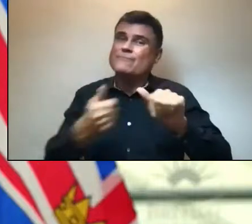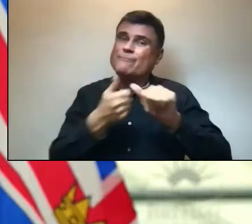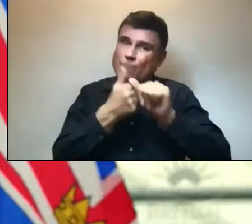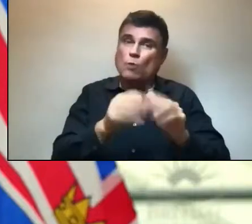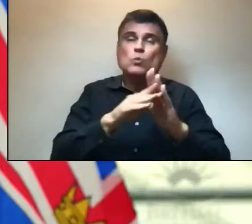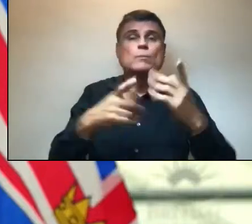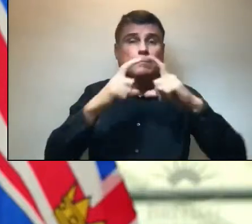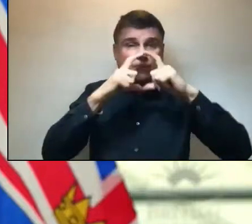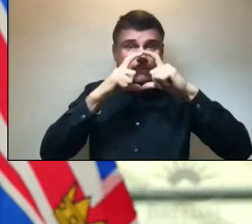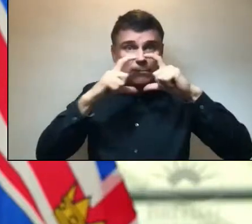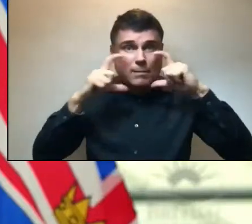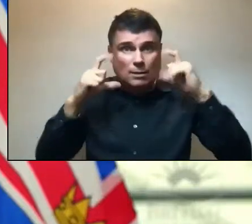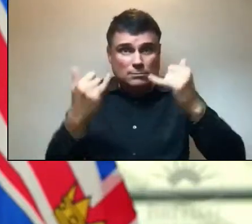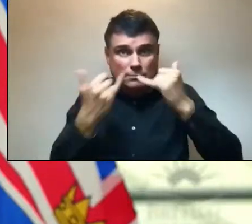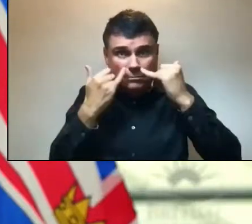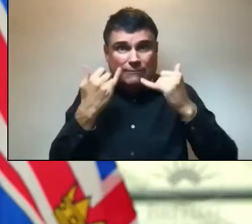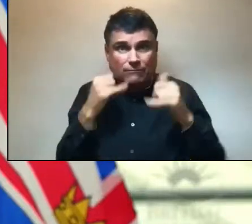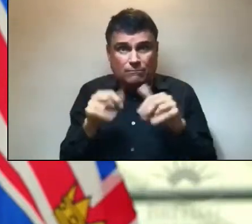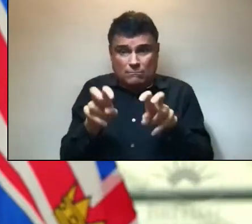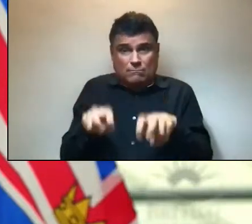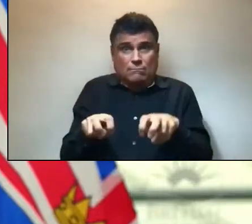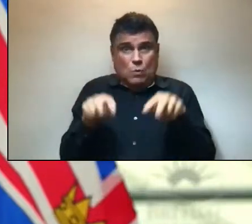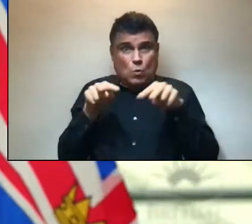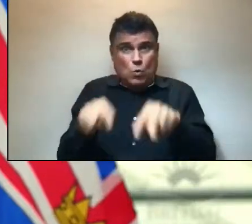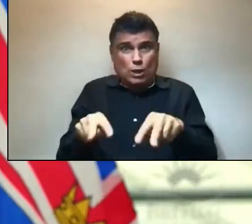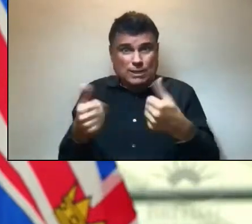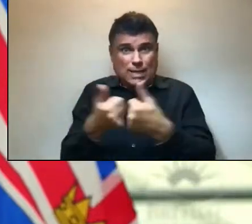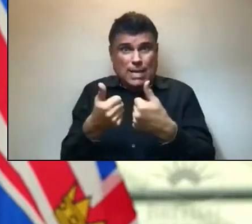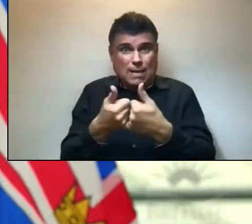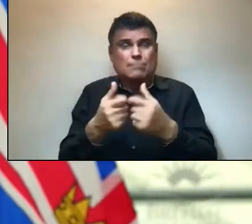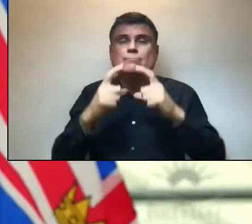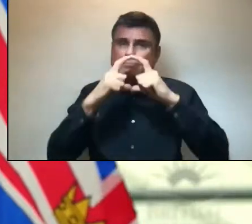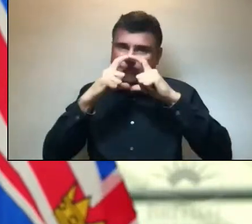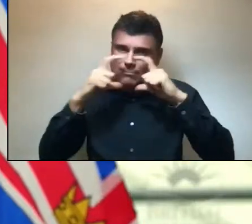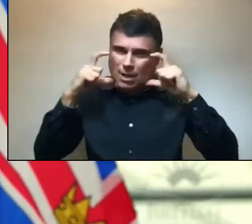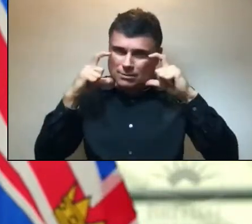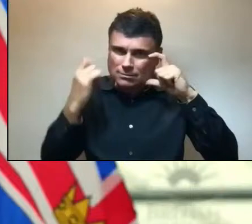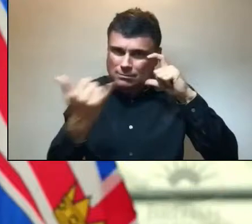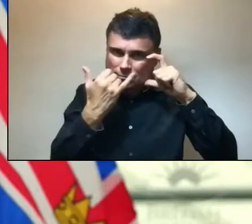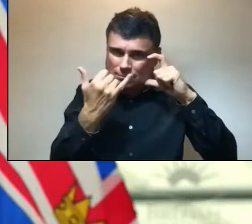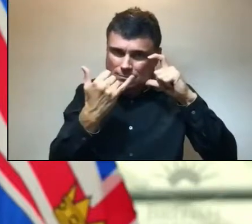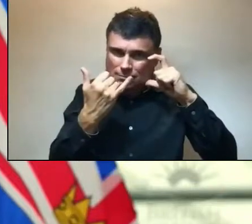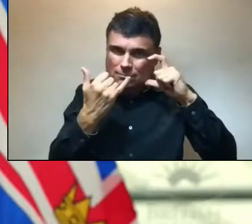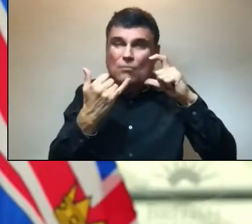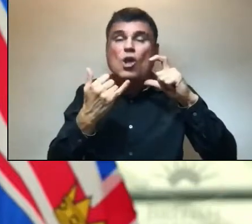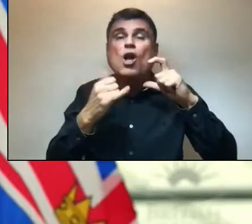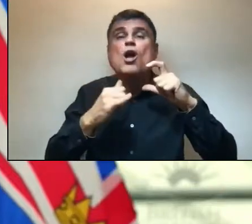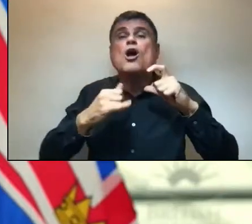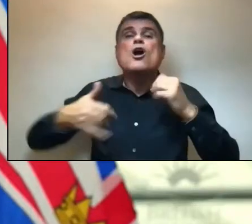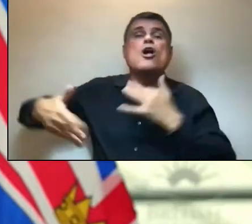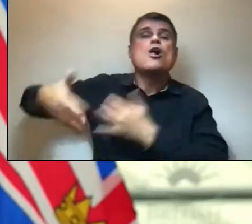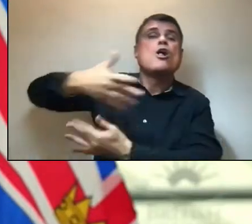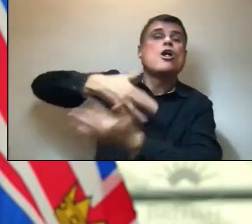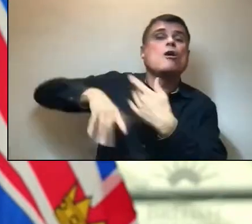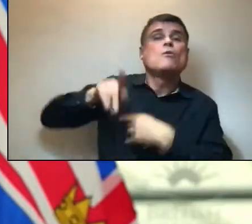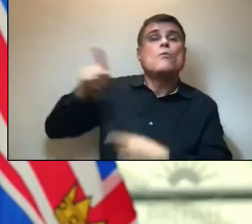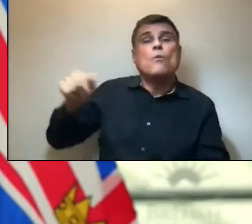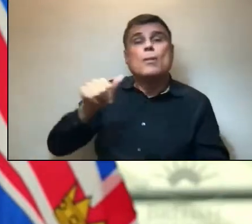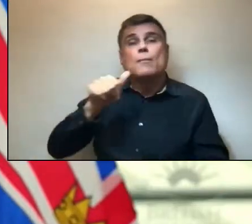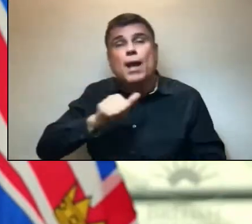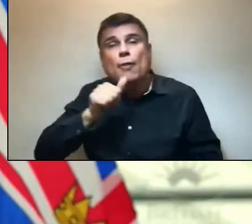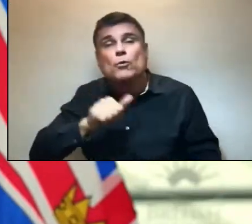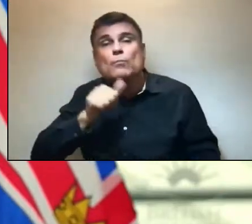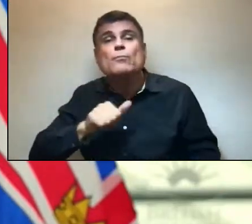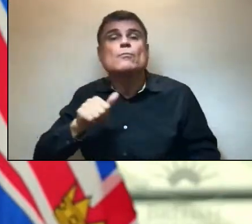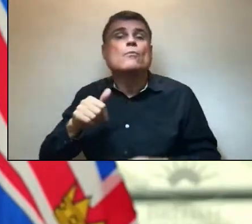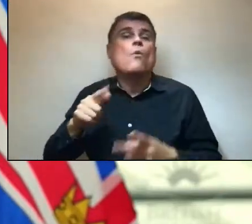watching a hockey game, particularly when you're in those places around the concessions, around the washrooms, moving in and out, where you're crowding together with people for a